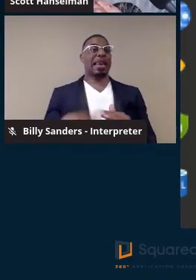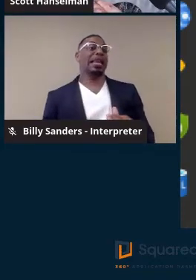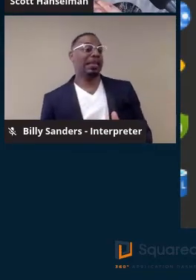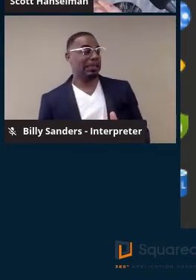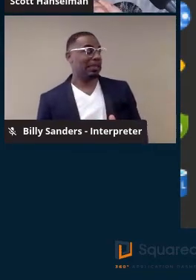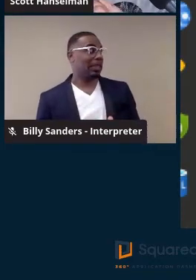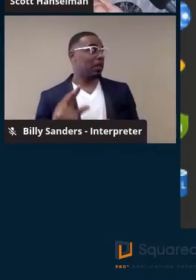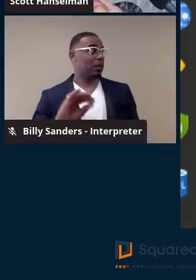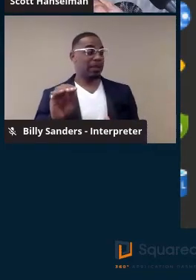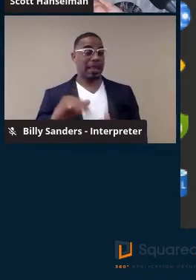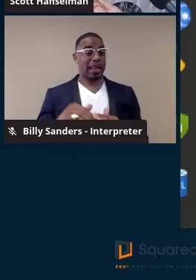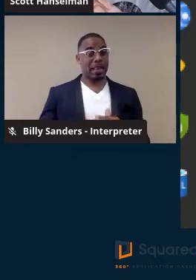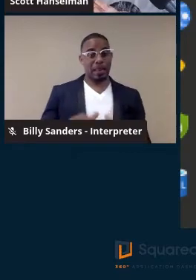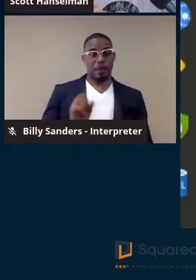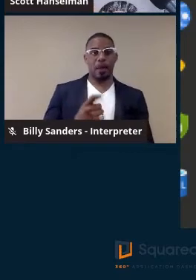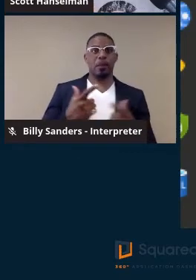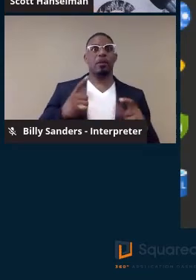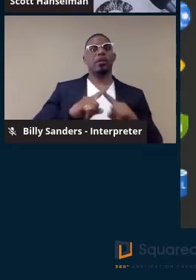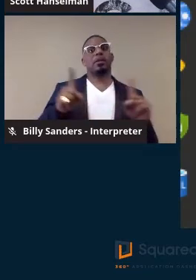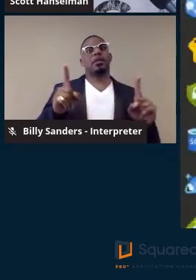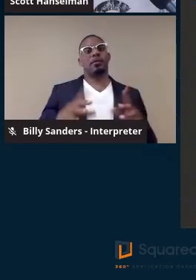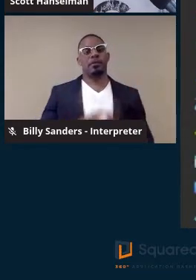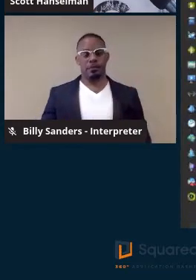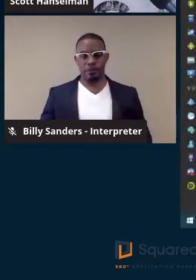that 30% less makes a huge difference.